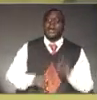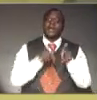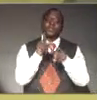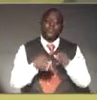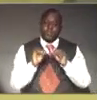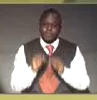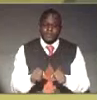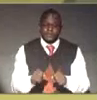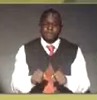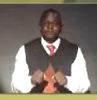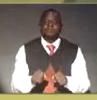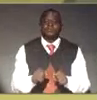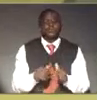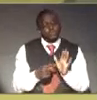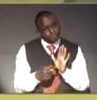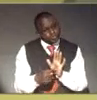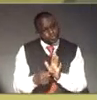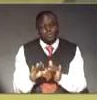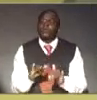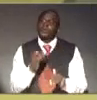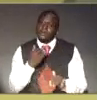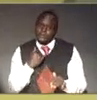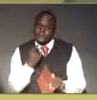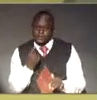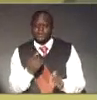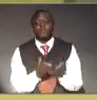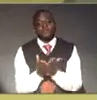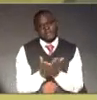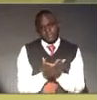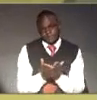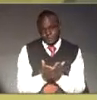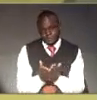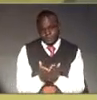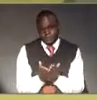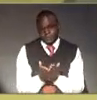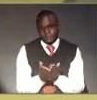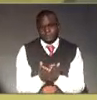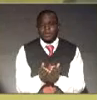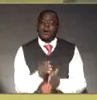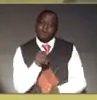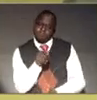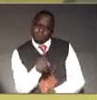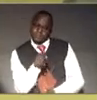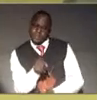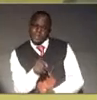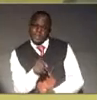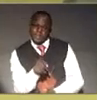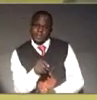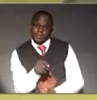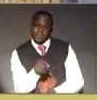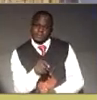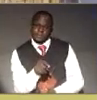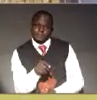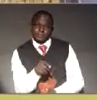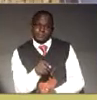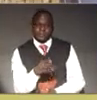break ranks whenever there is need for service. Now, probably this was, when I wash someone's